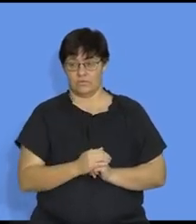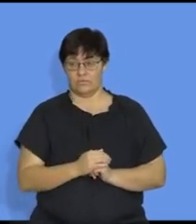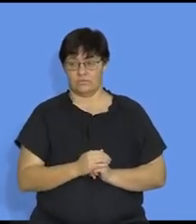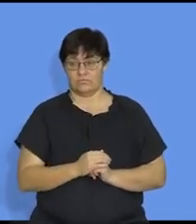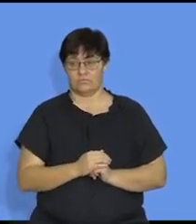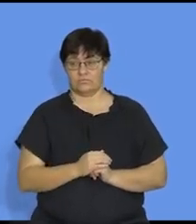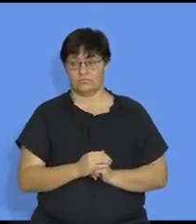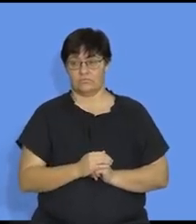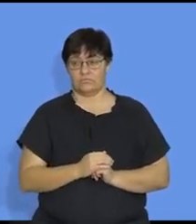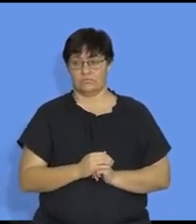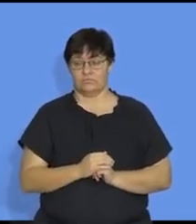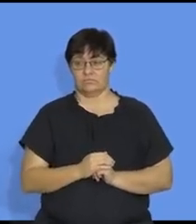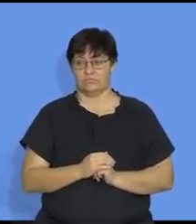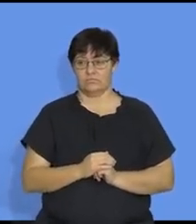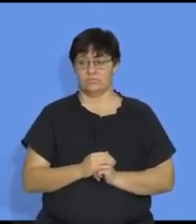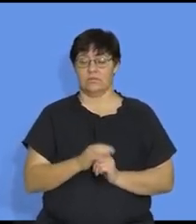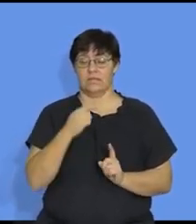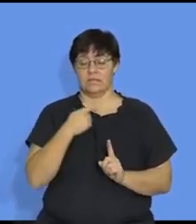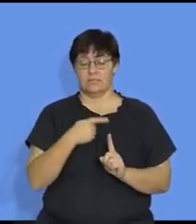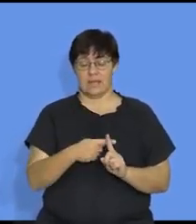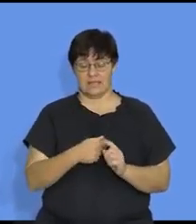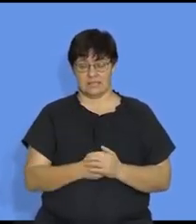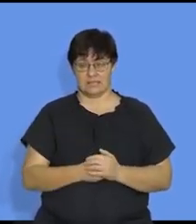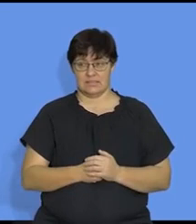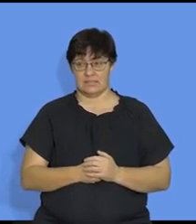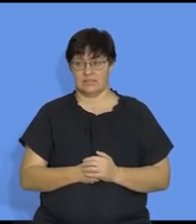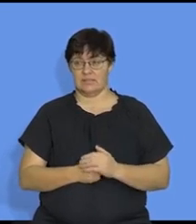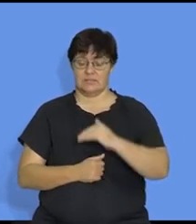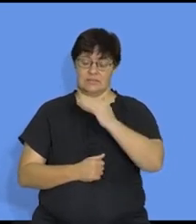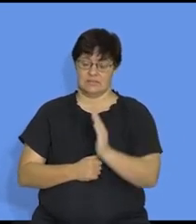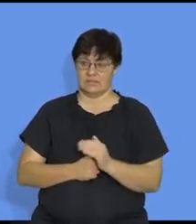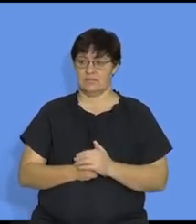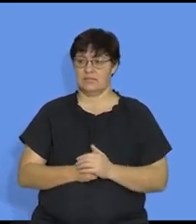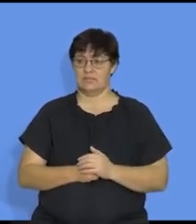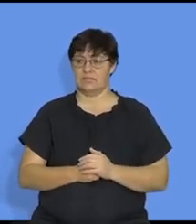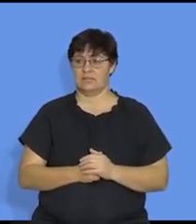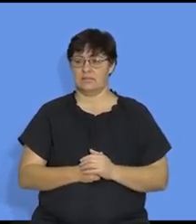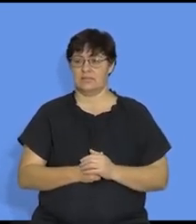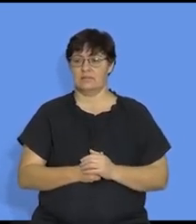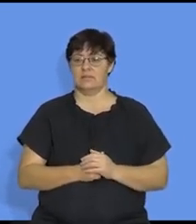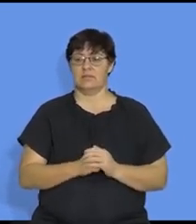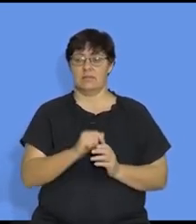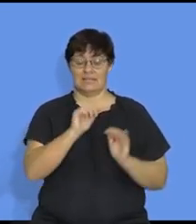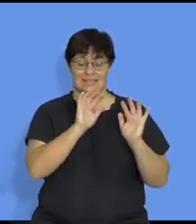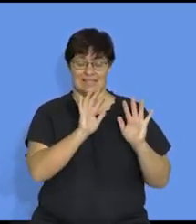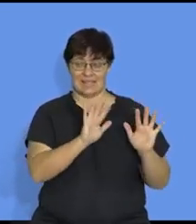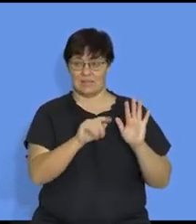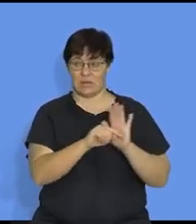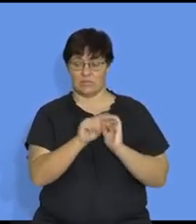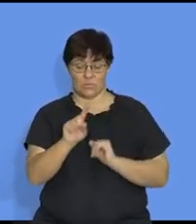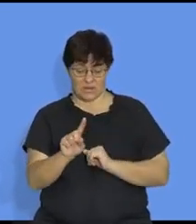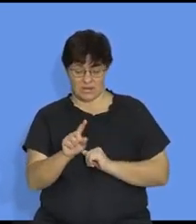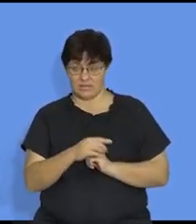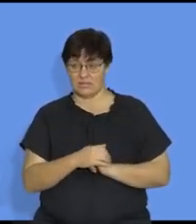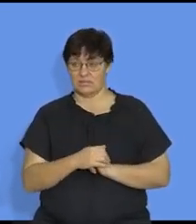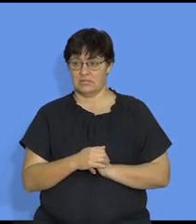times 4. Then I'm going to add this to n minus 1. I know that n is 10 because I'm summing the first